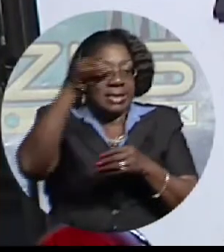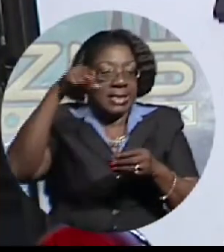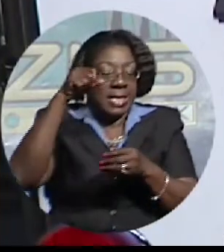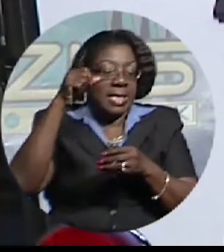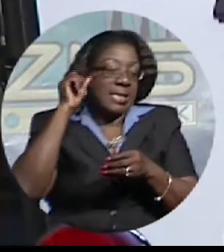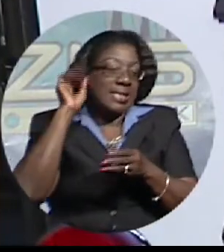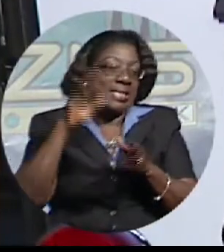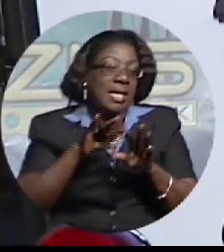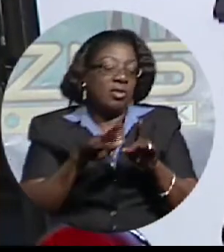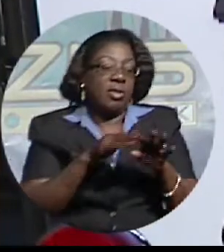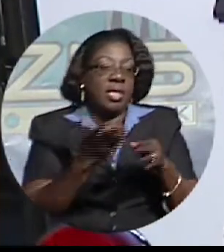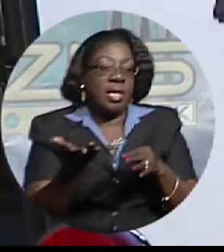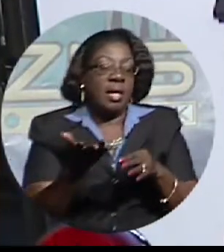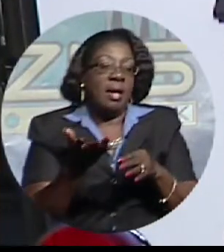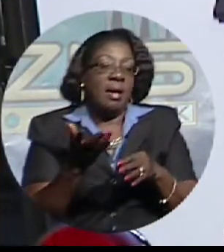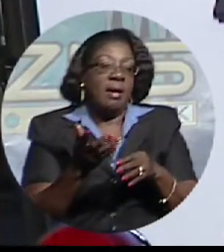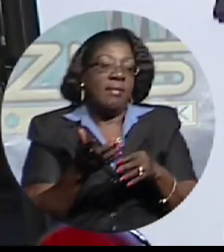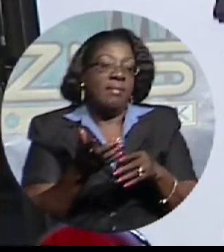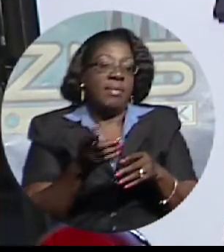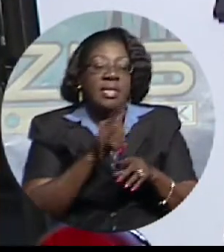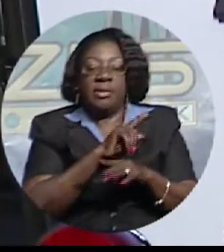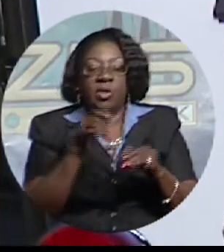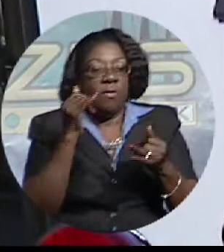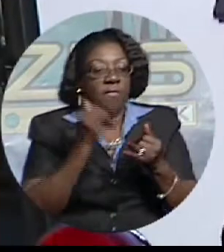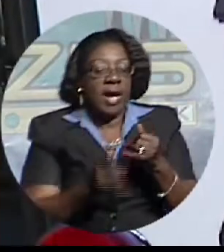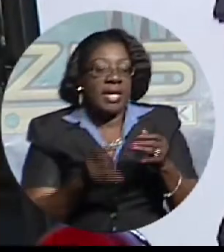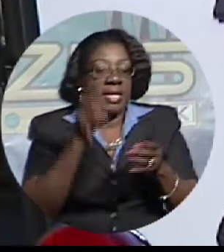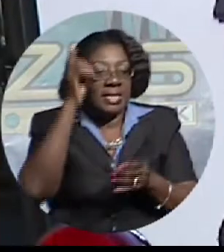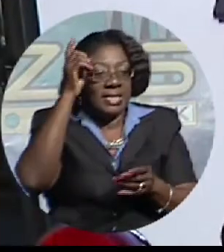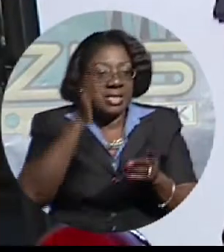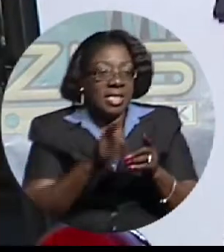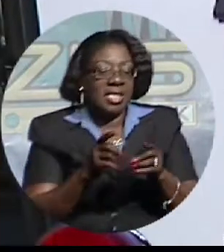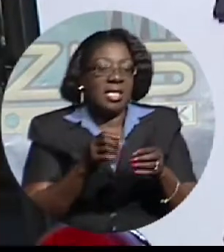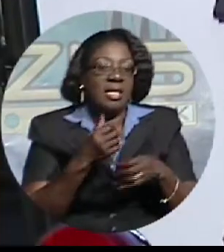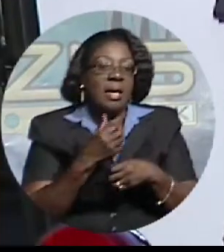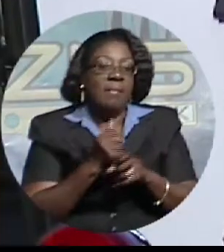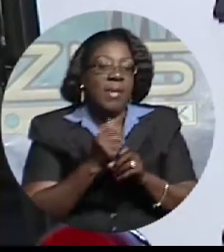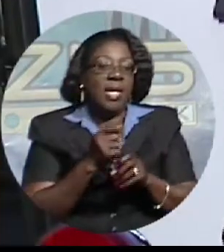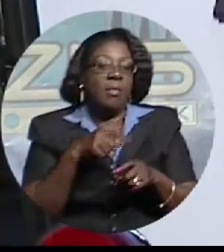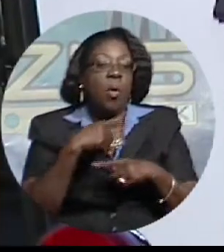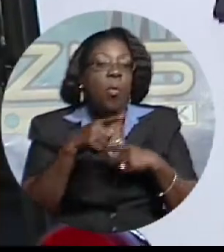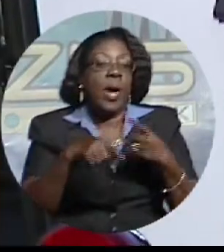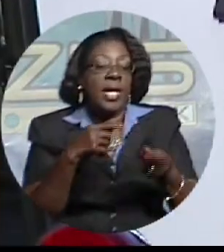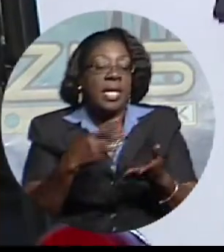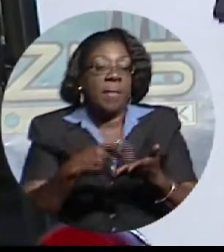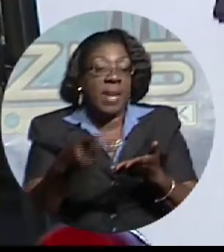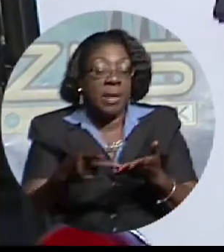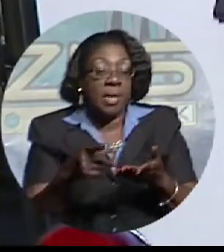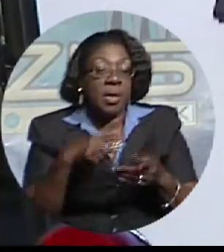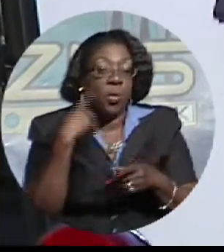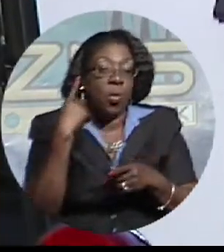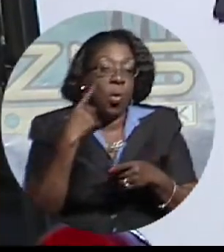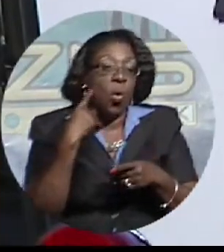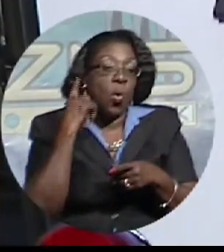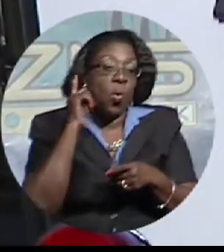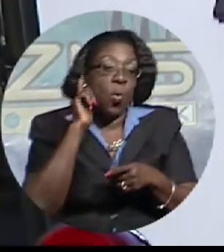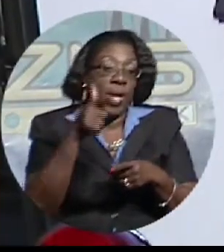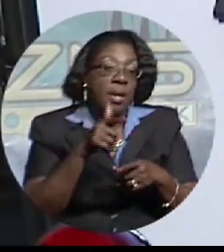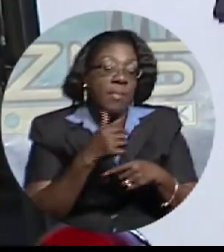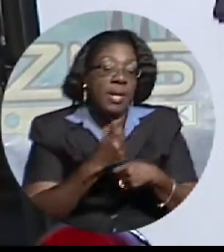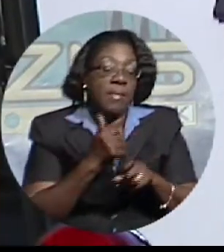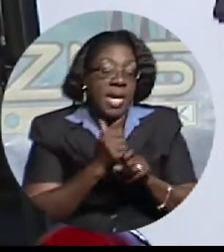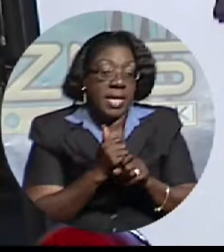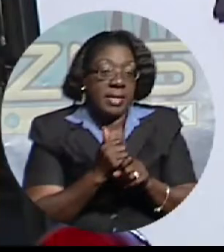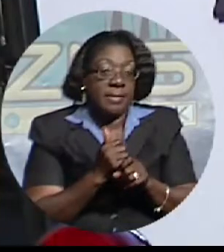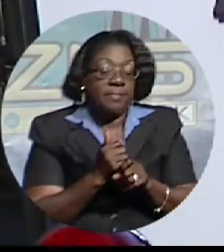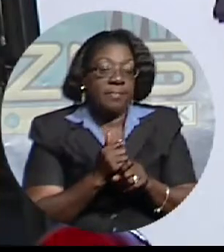meetings to discuss this, but there was no final decision made on when payments would be executed. Upon me relating that information to